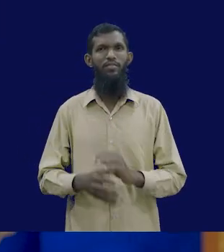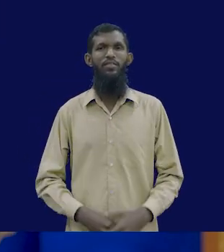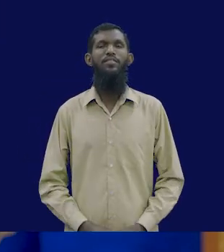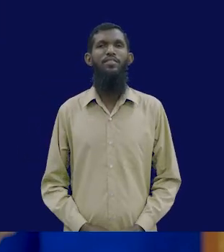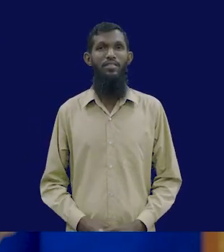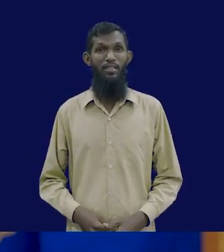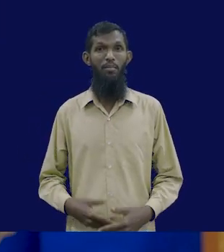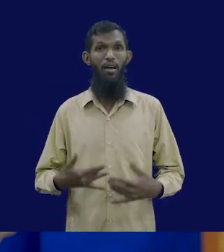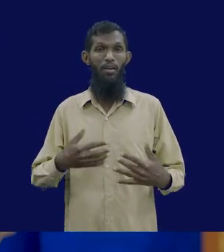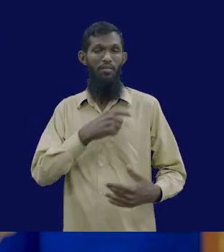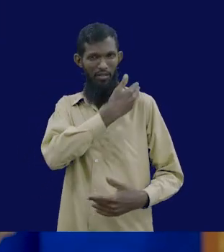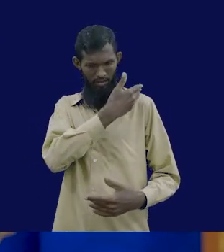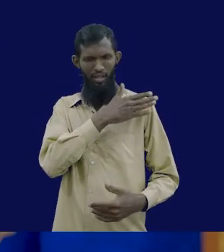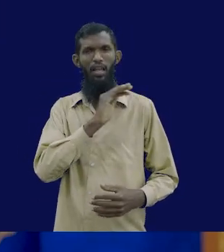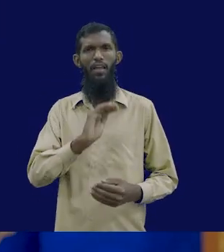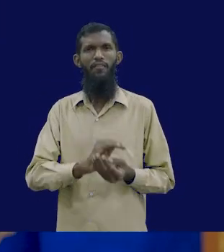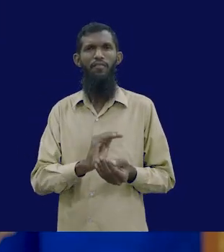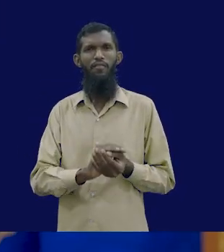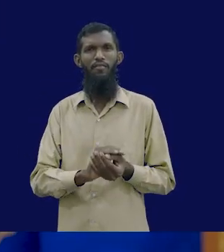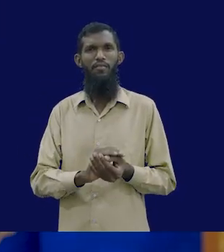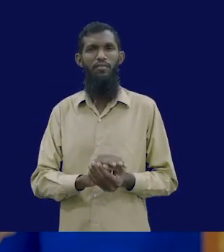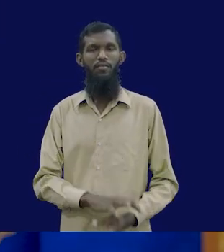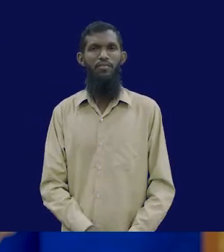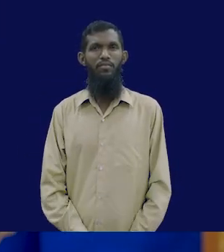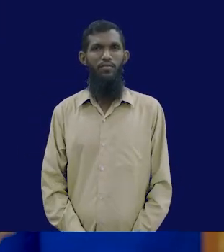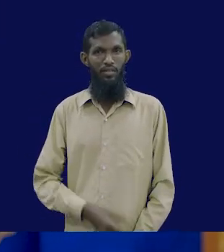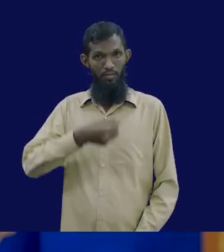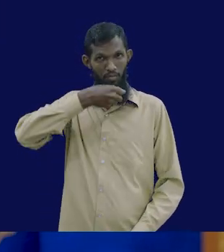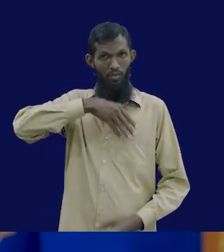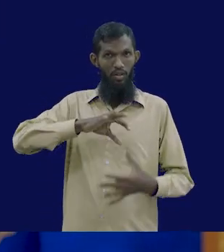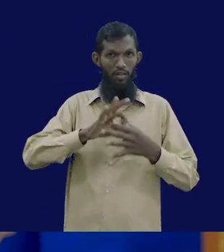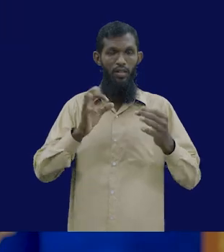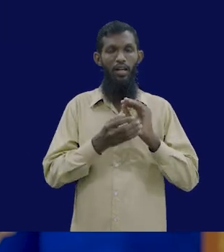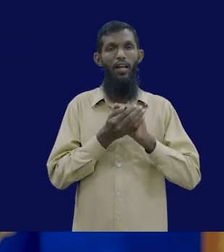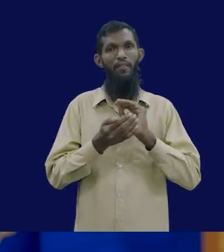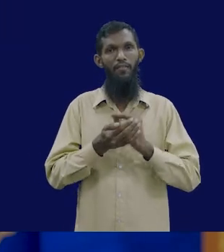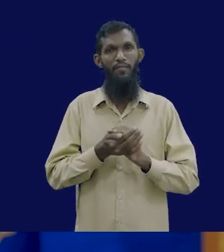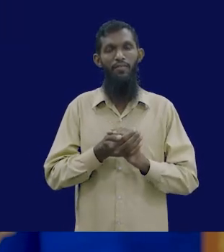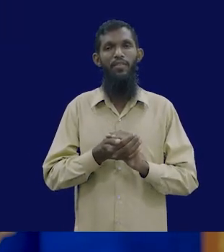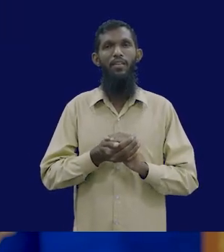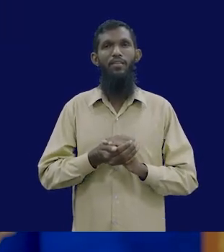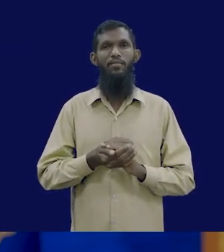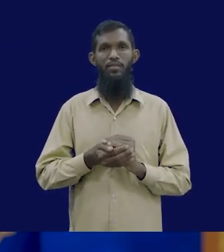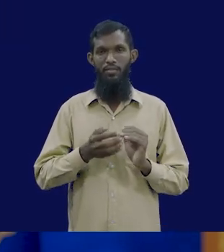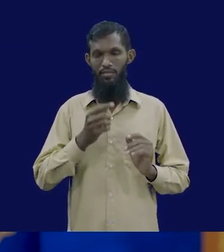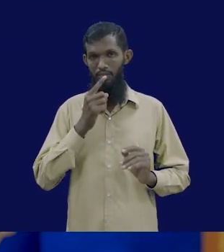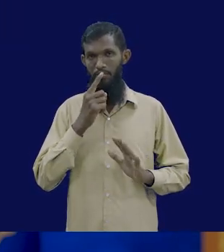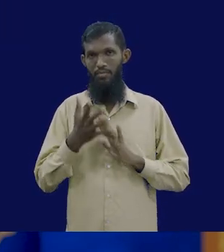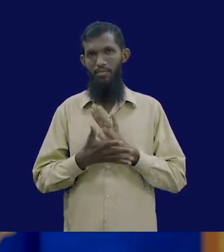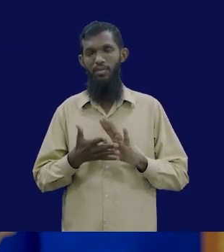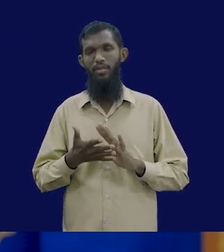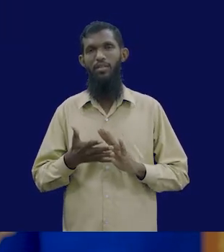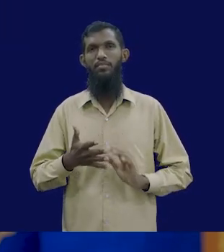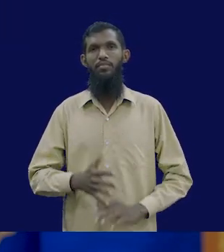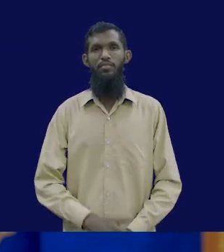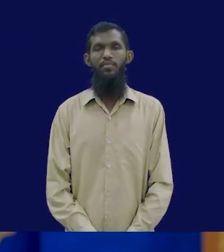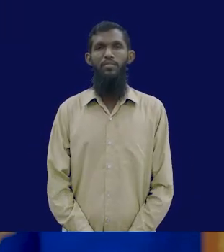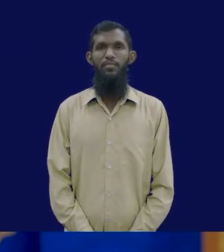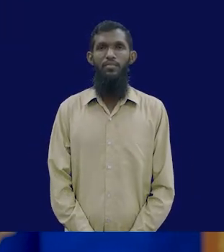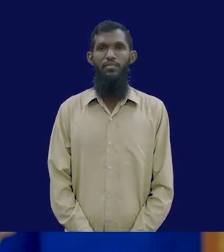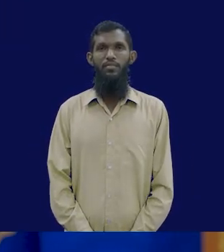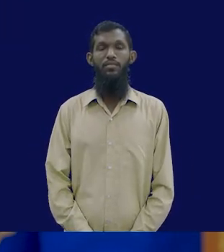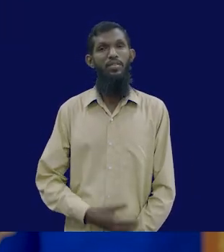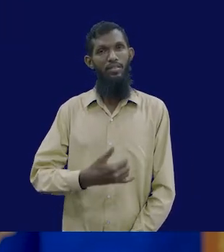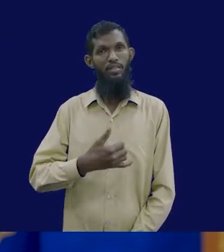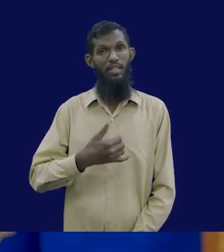is an expiation for sins and mistakes. Abu Hurairah radiallahu anhu says that Rasulullah sallallahu alayhi wa